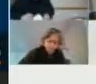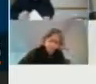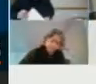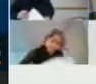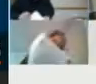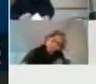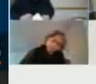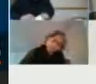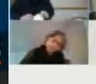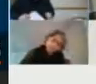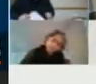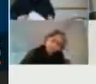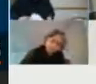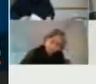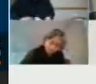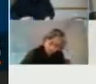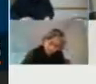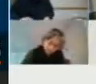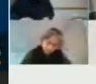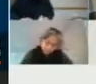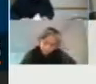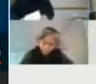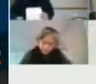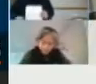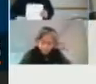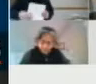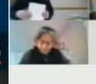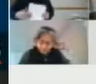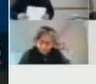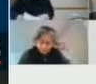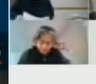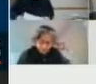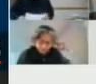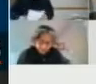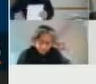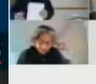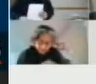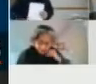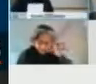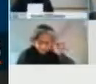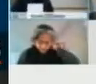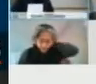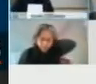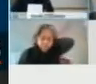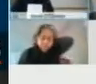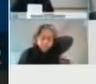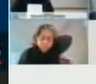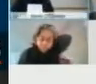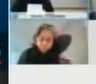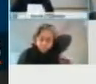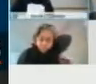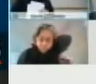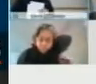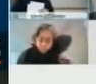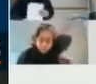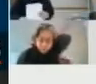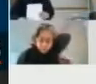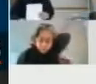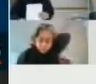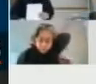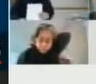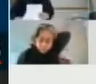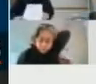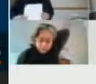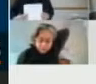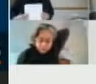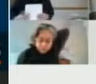Yeah, Orleans Street does not have parking on that side. The other side of the street does have parking, and that was one of the considerations in looking at the